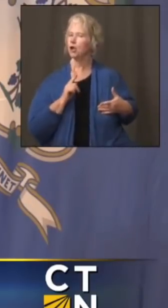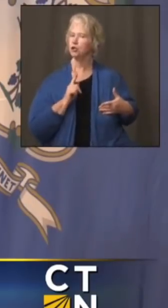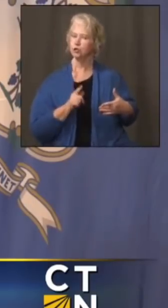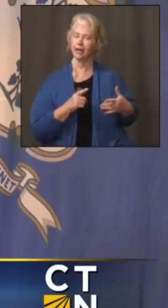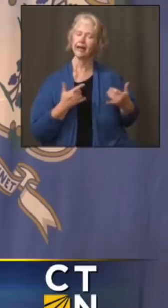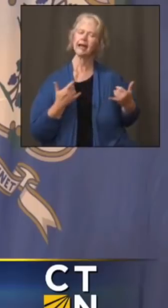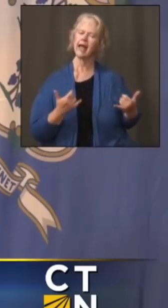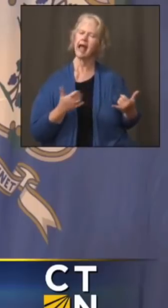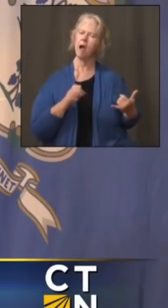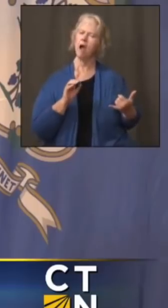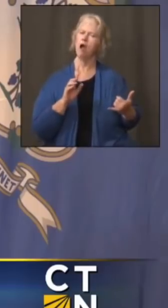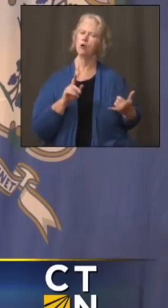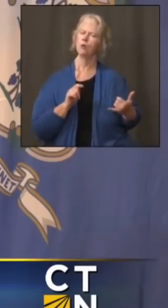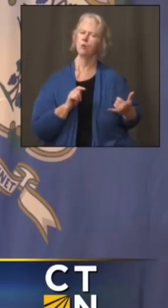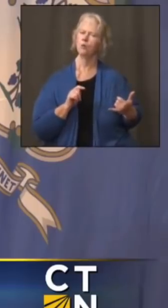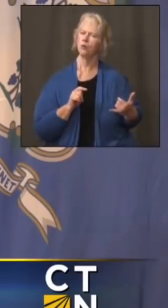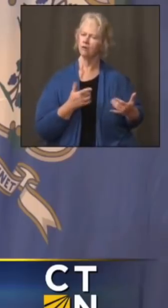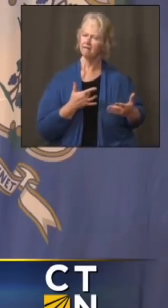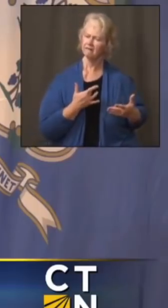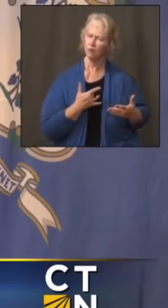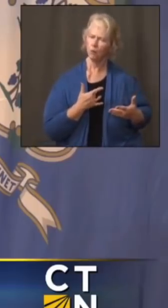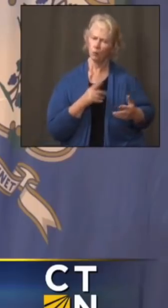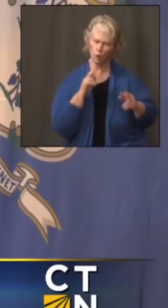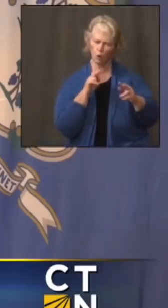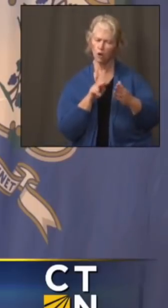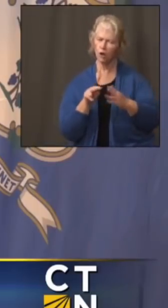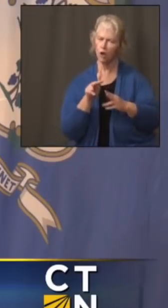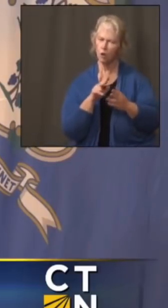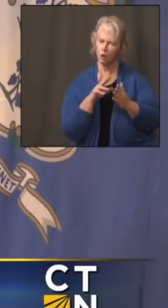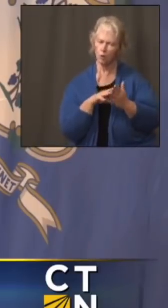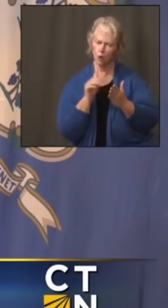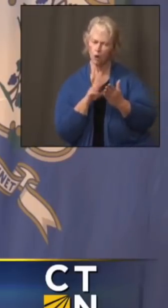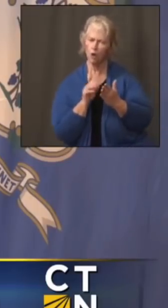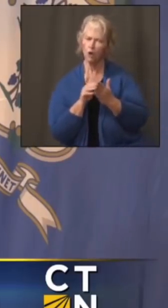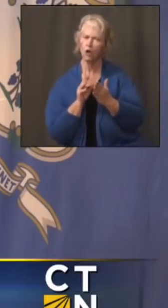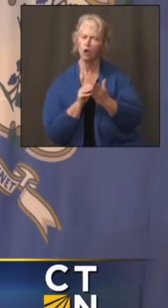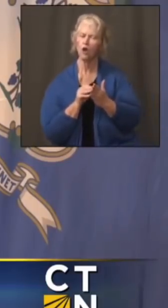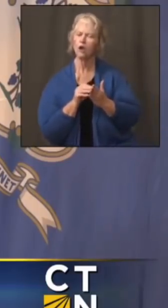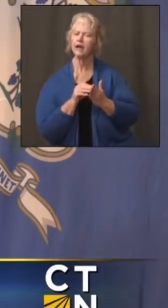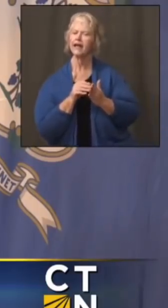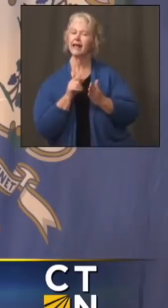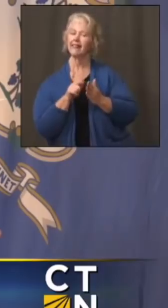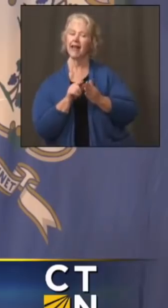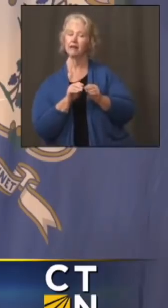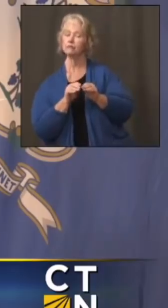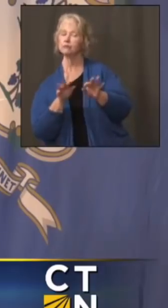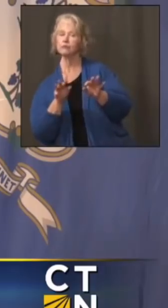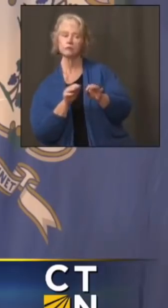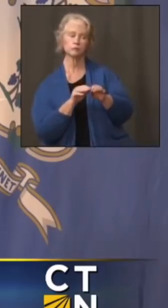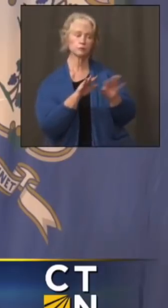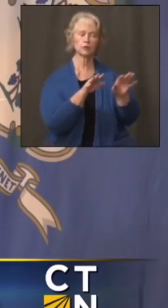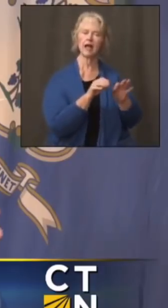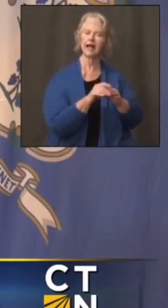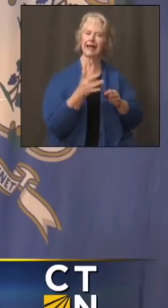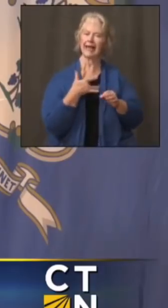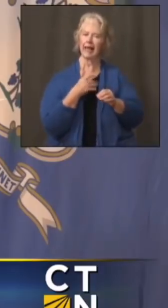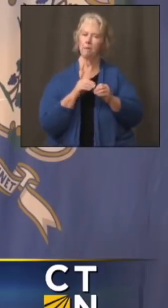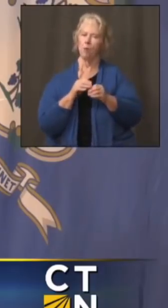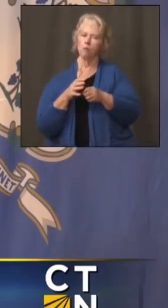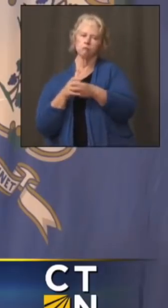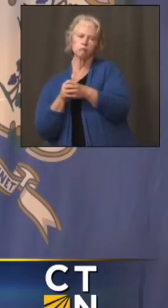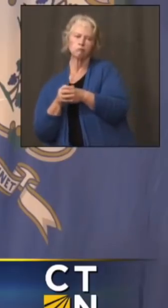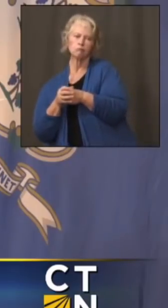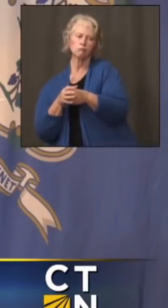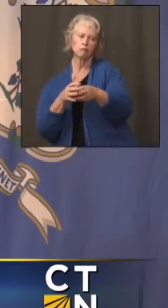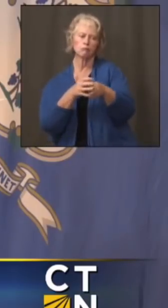here we are in October, we've seen the nature of these outbreaks has tended to be somewhat localized, and